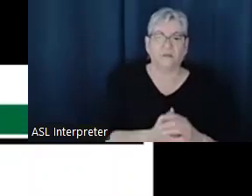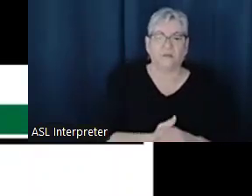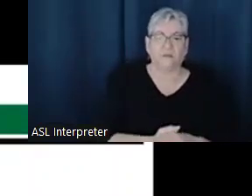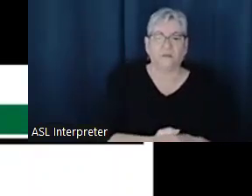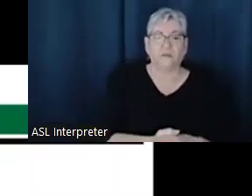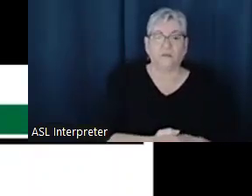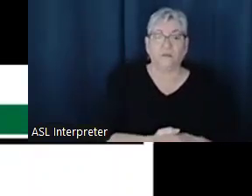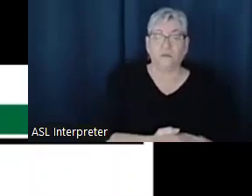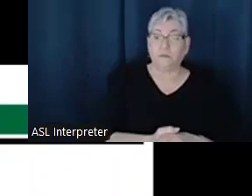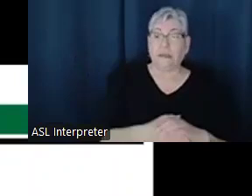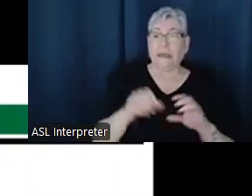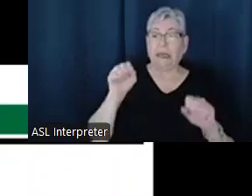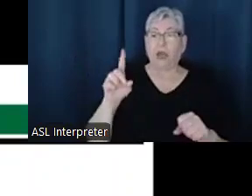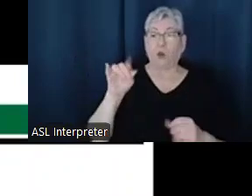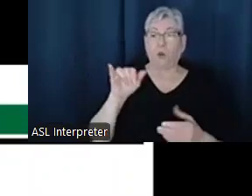would be awesome.